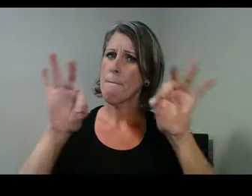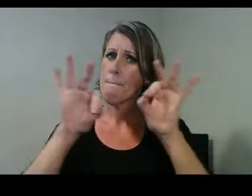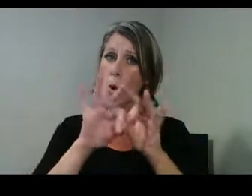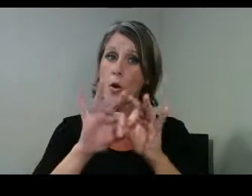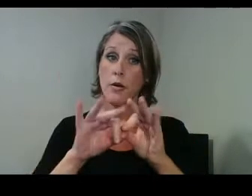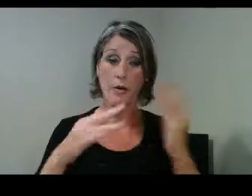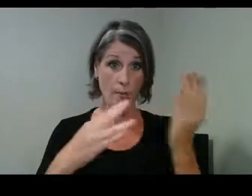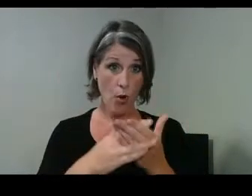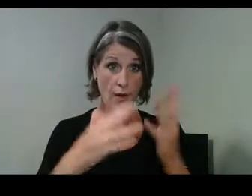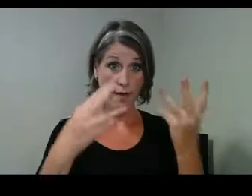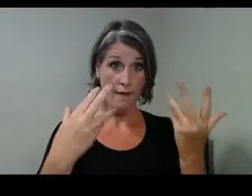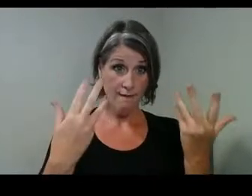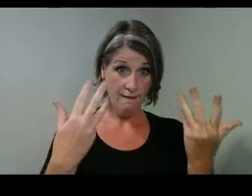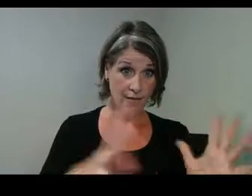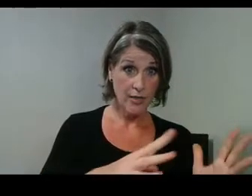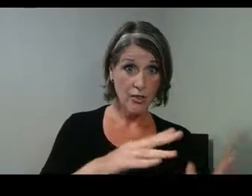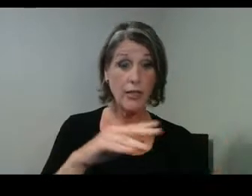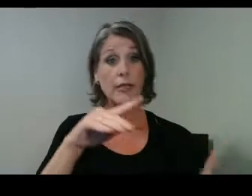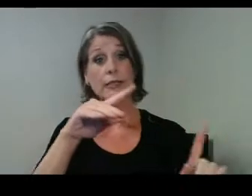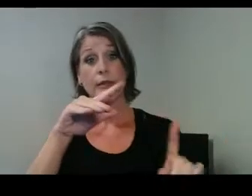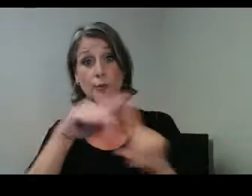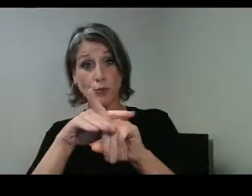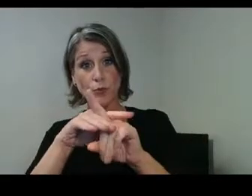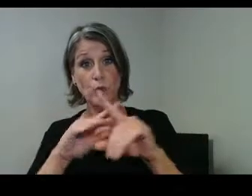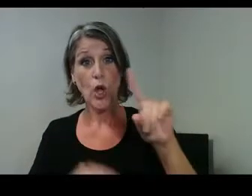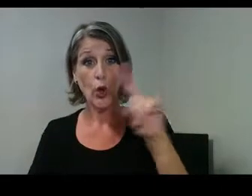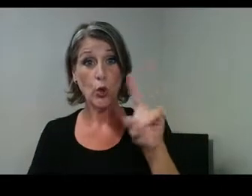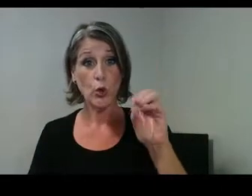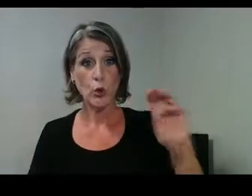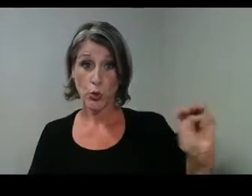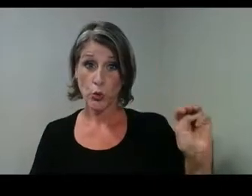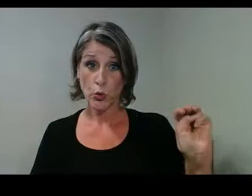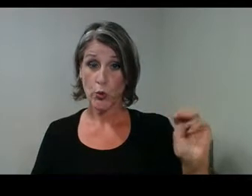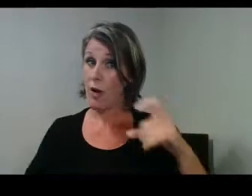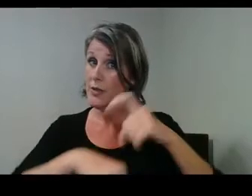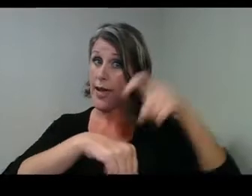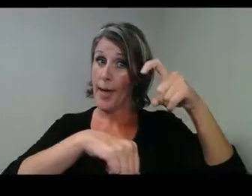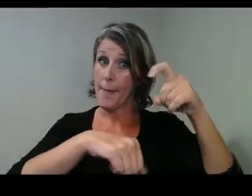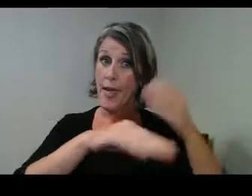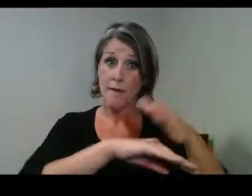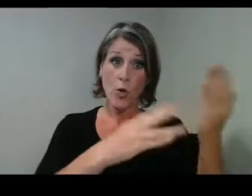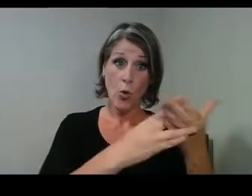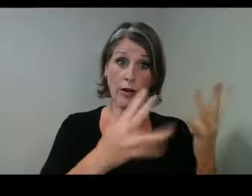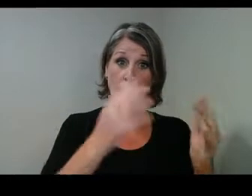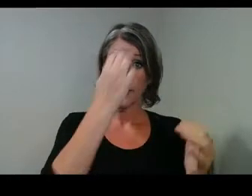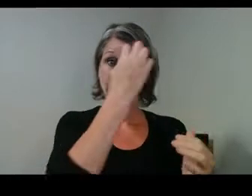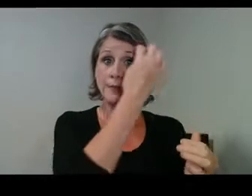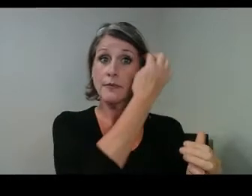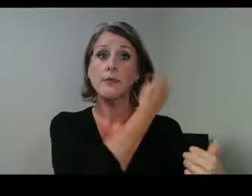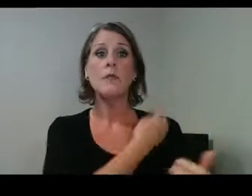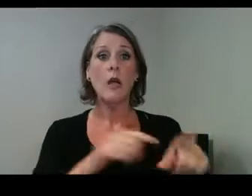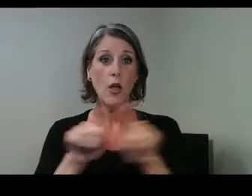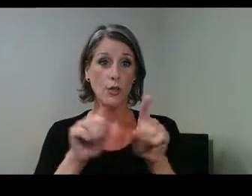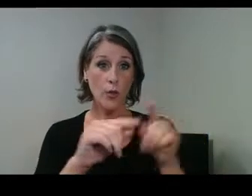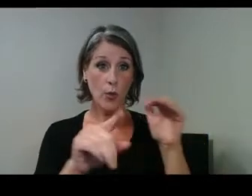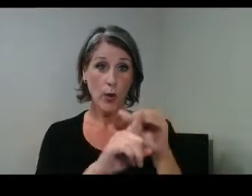your child is back on the Zoom call in time. A few other reminders: we want your